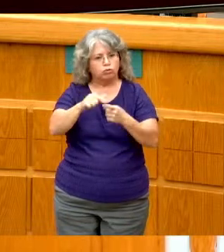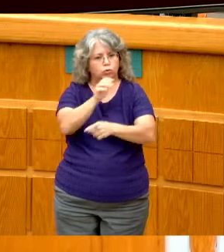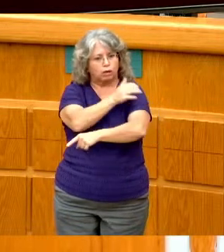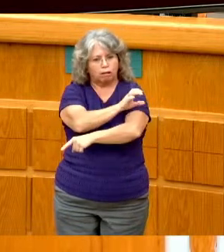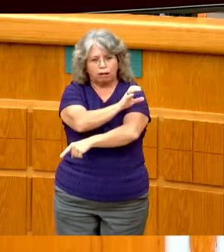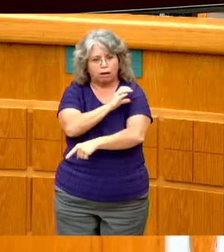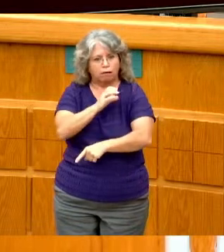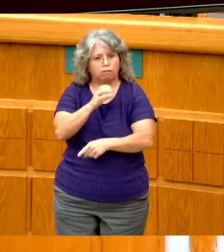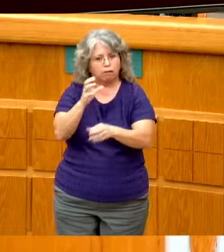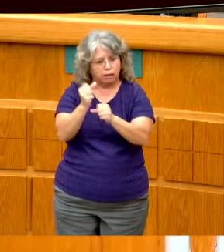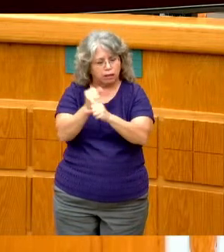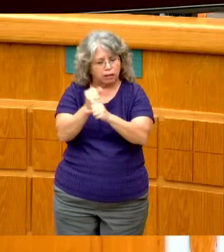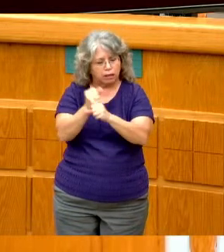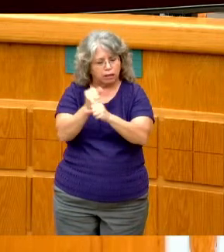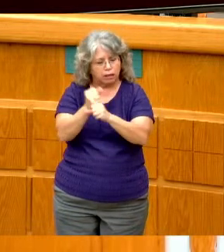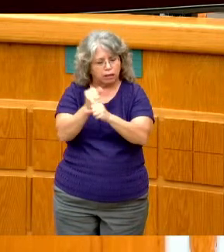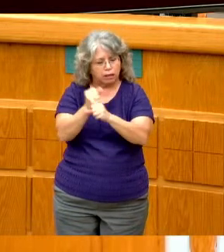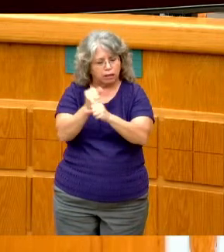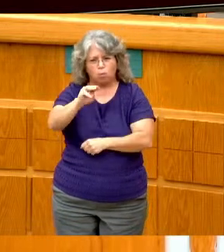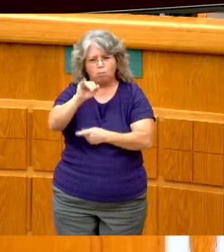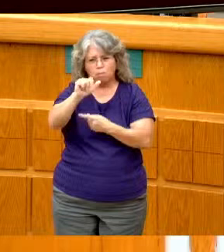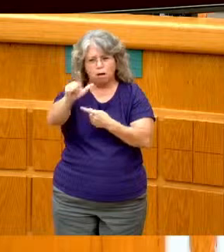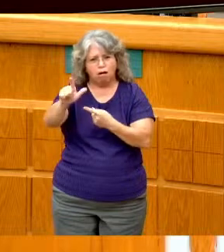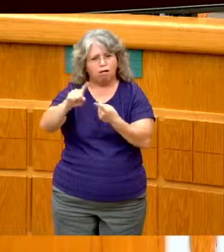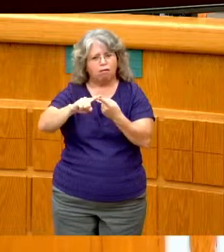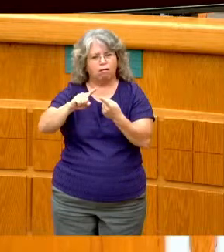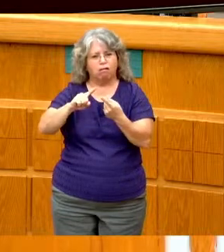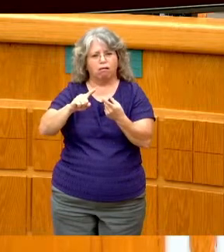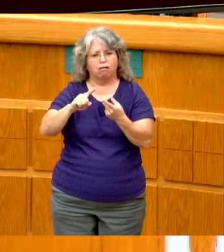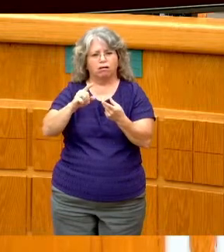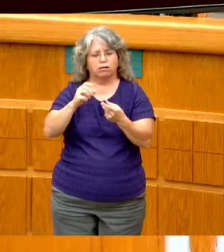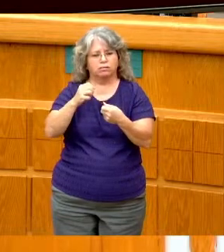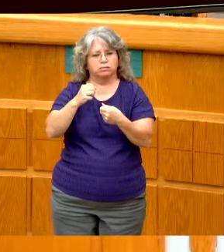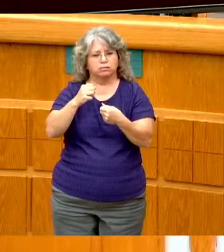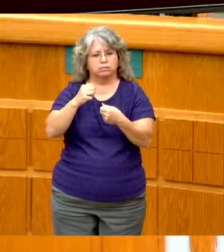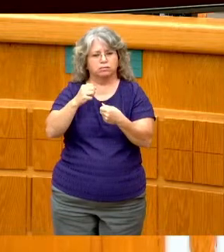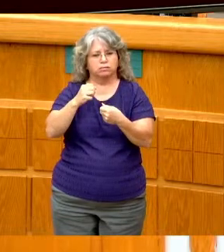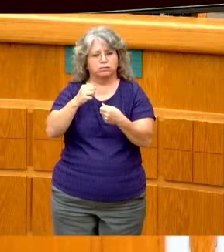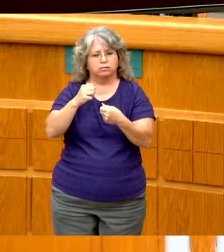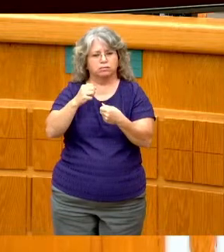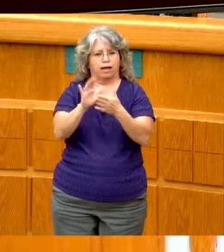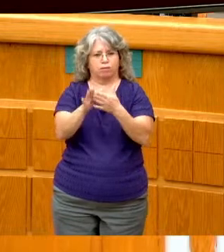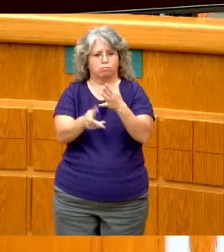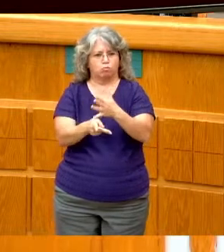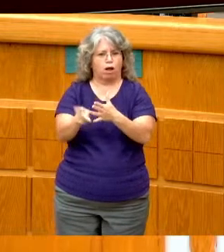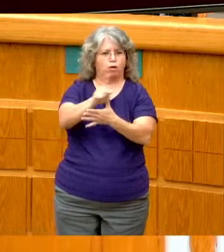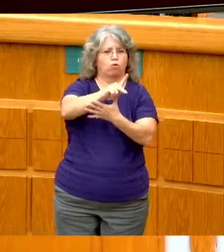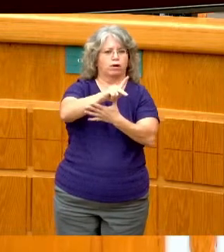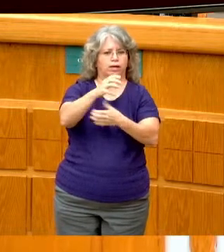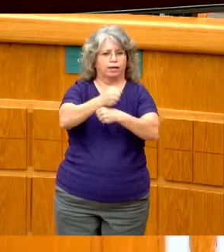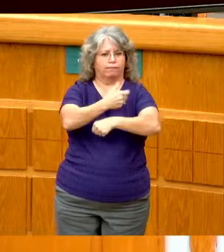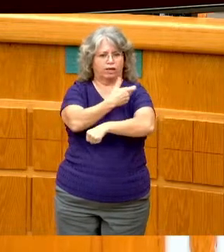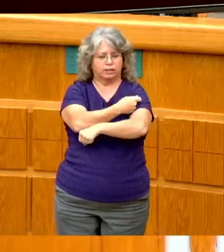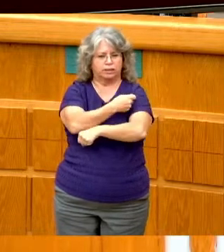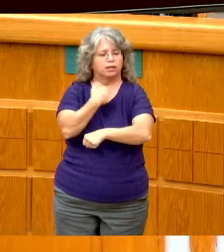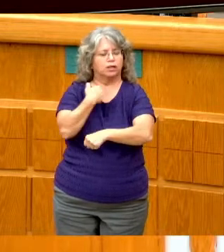clinics? Go to La Palmera Mall. Make getting a vaccination a priority. We're standing by, waiting with a